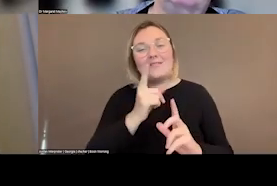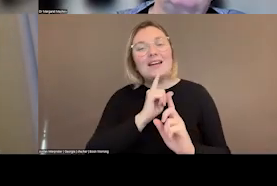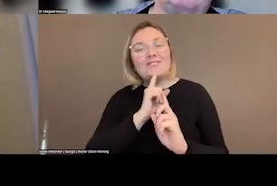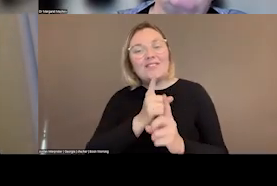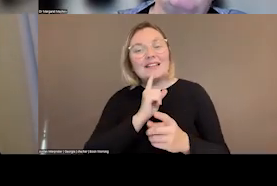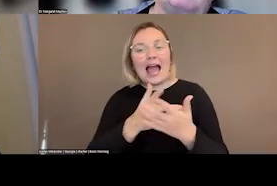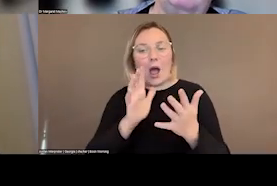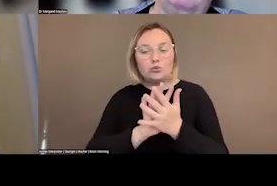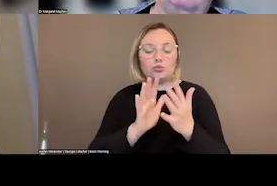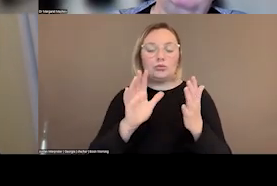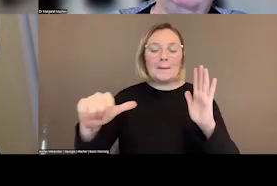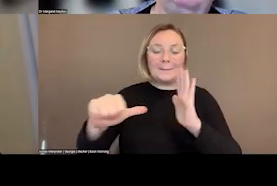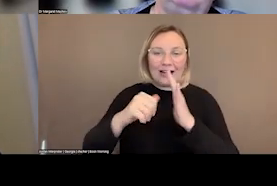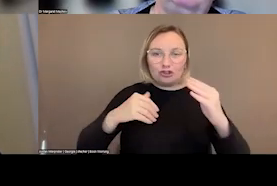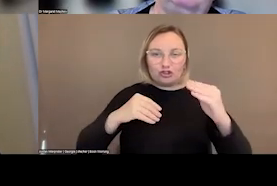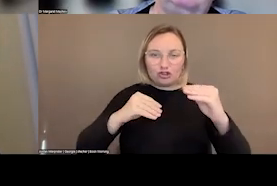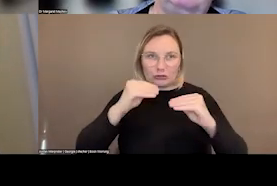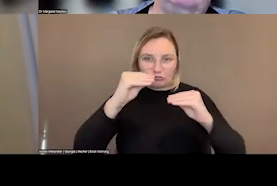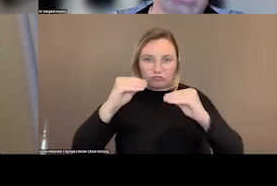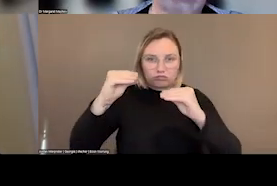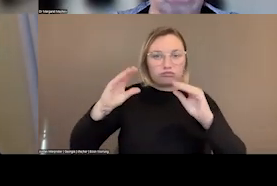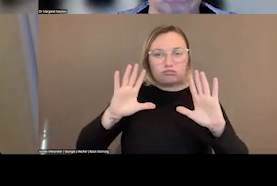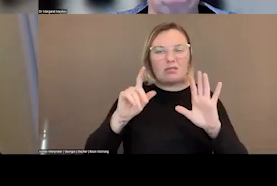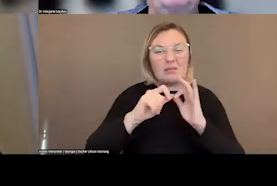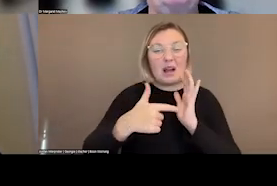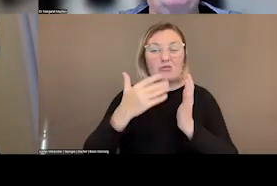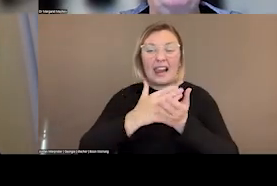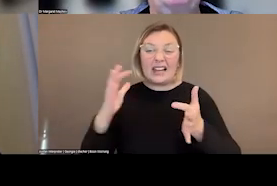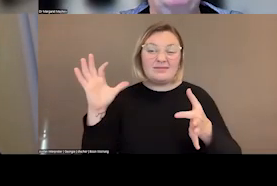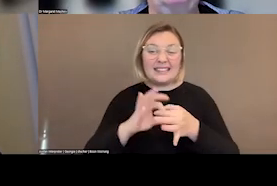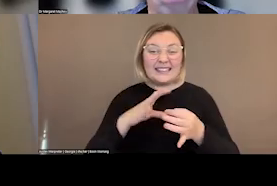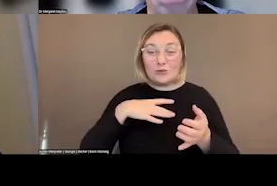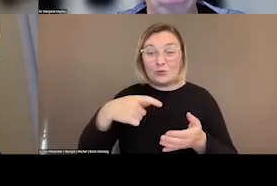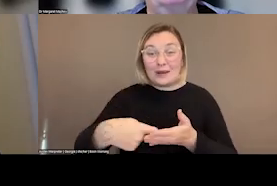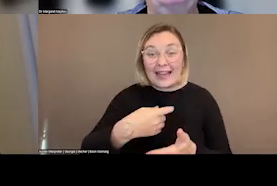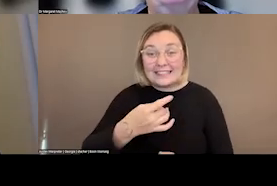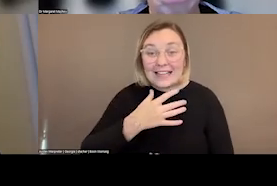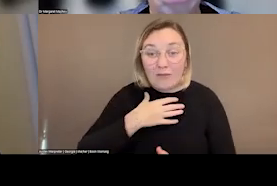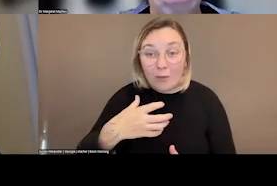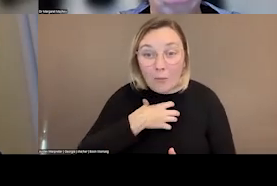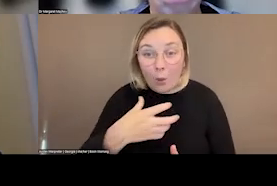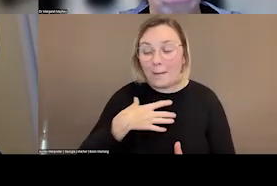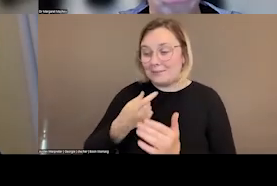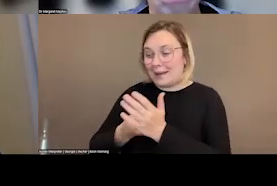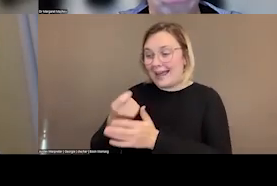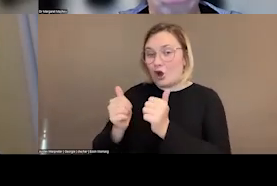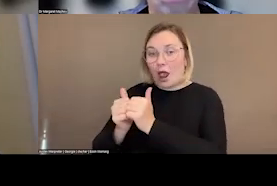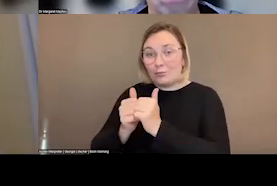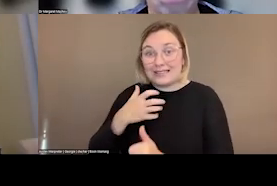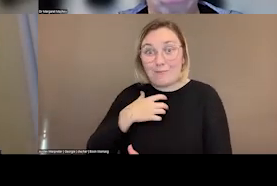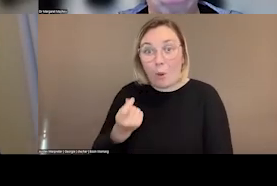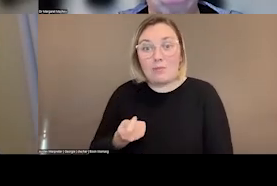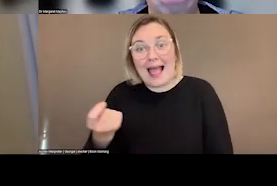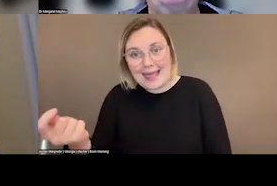Hmm. flesh out the budget. But generally, it'll just come back to maybe pay yourself more, pay your collaborators more, maybe